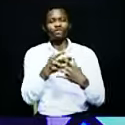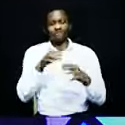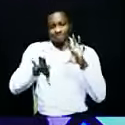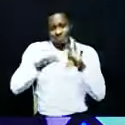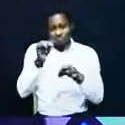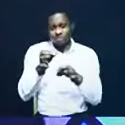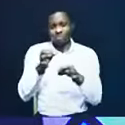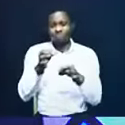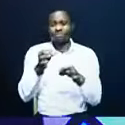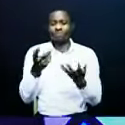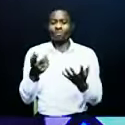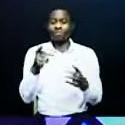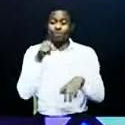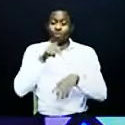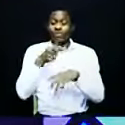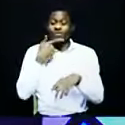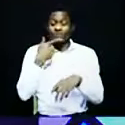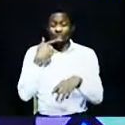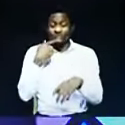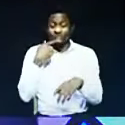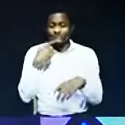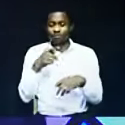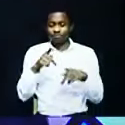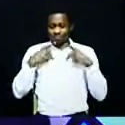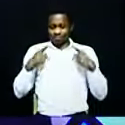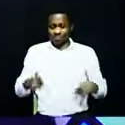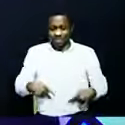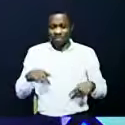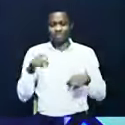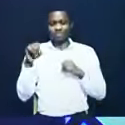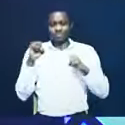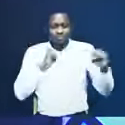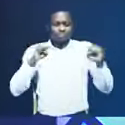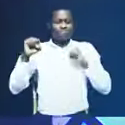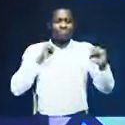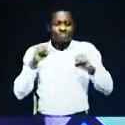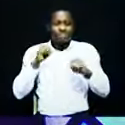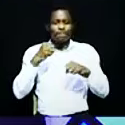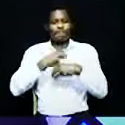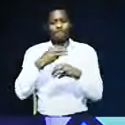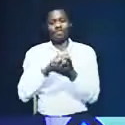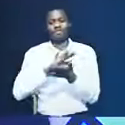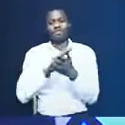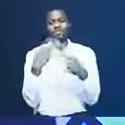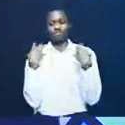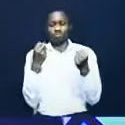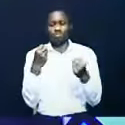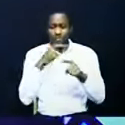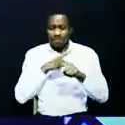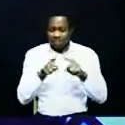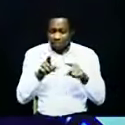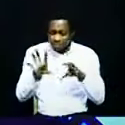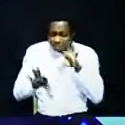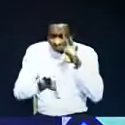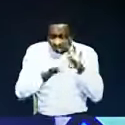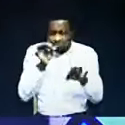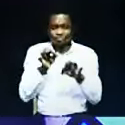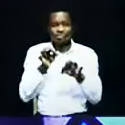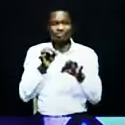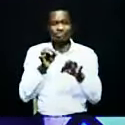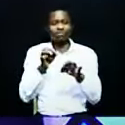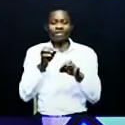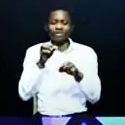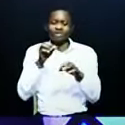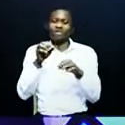profits us, but spiritual exercise is of great value. Now, as my Paul say, when I'm firm upon training, no, Edin